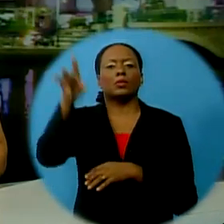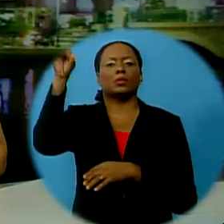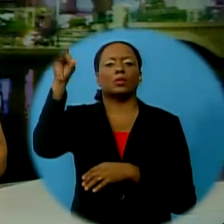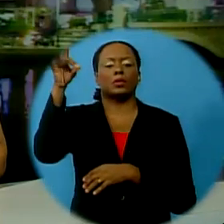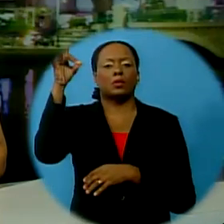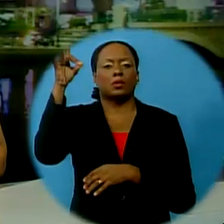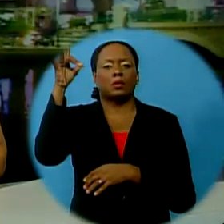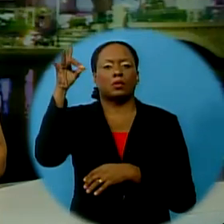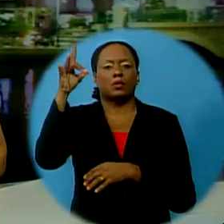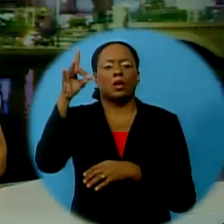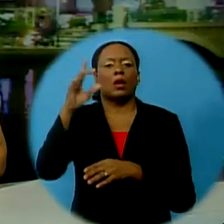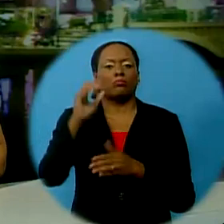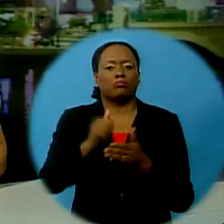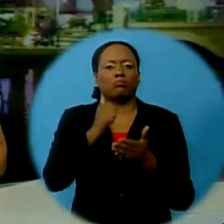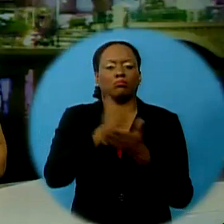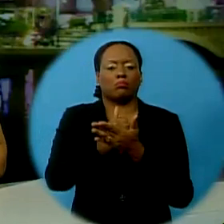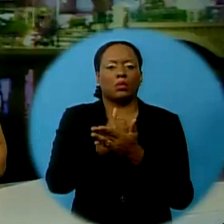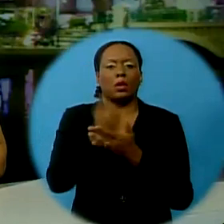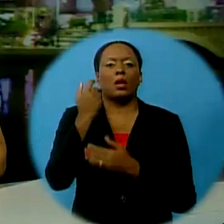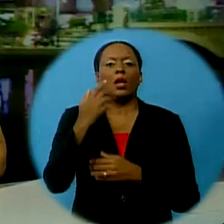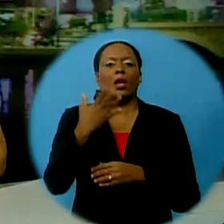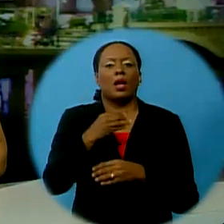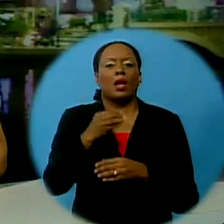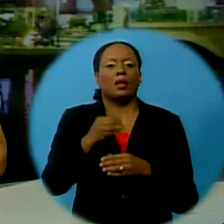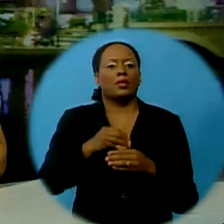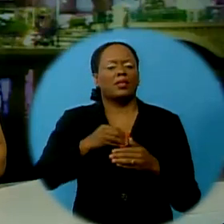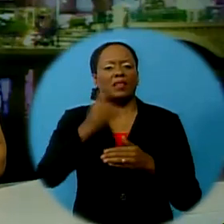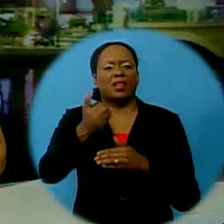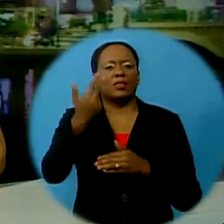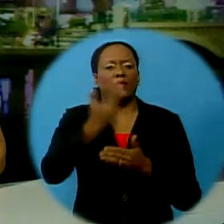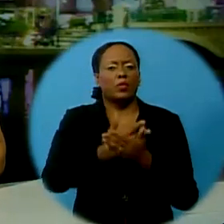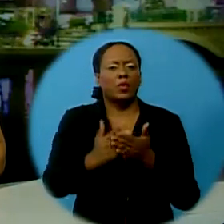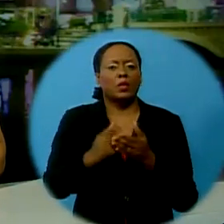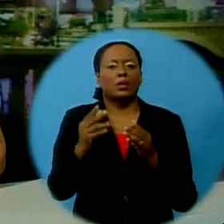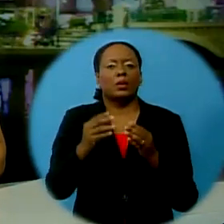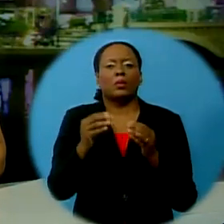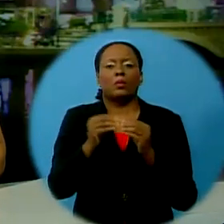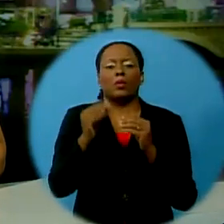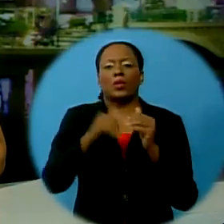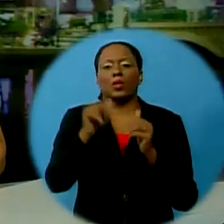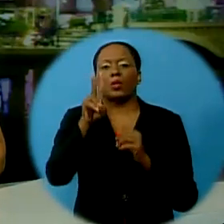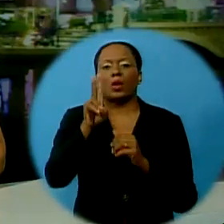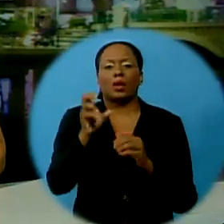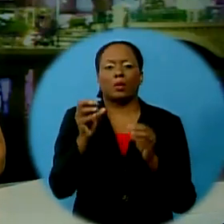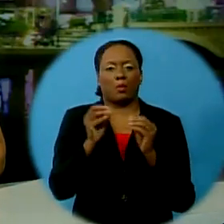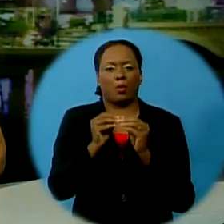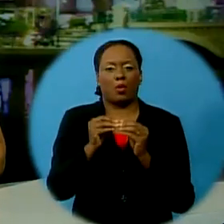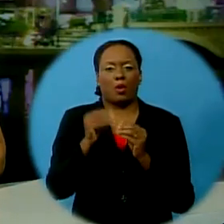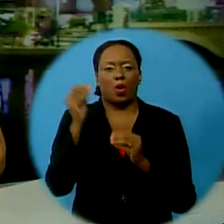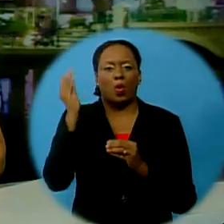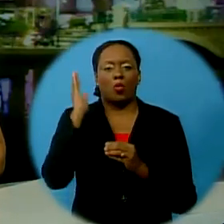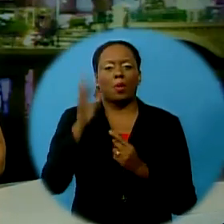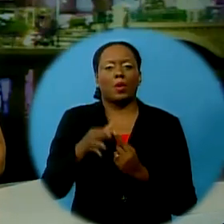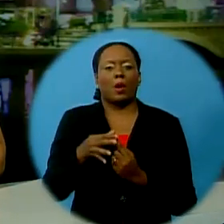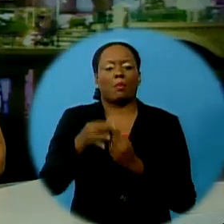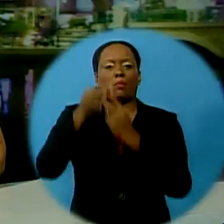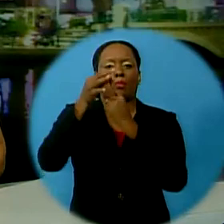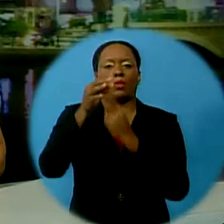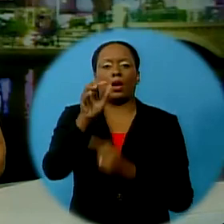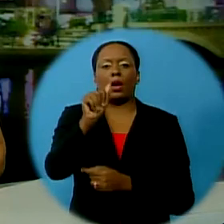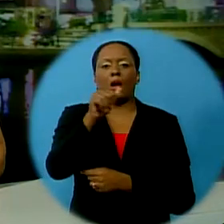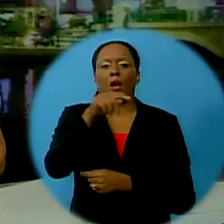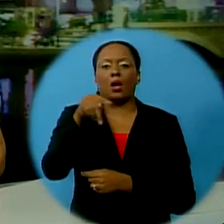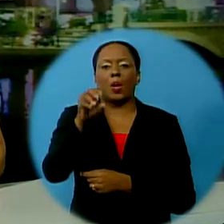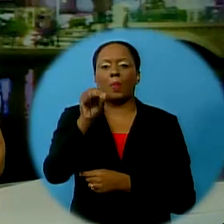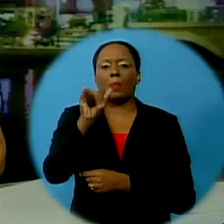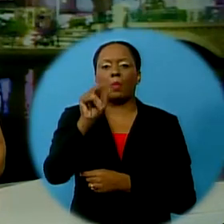service. And within another 3 weeks, just over 200 more will receive their instruments of appointment. Mr. Jones says once the requisite